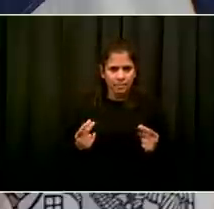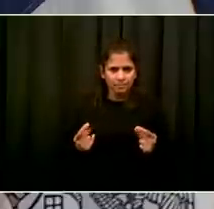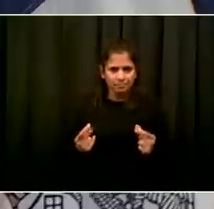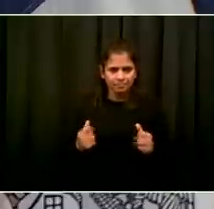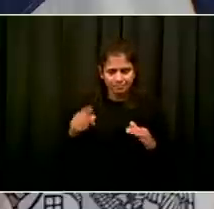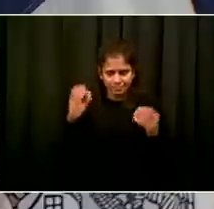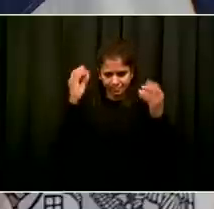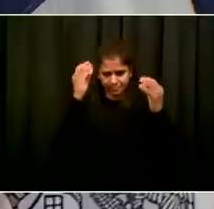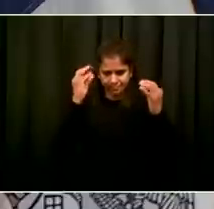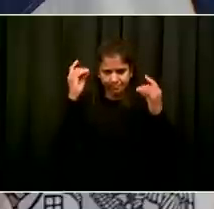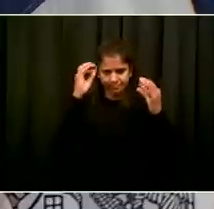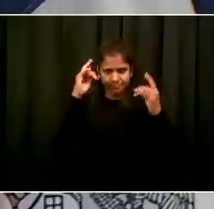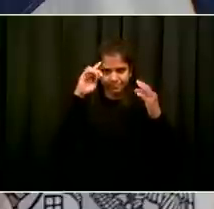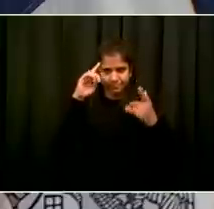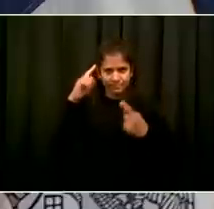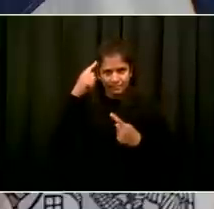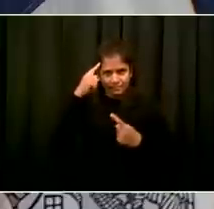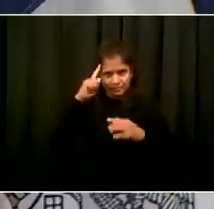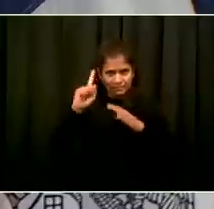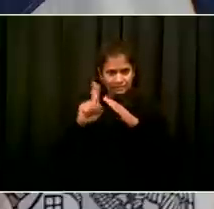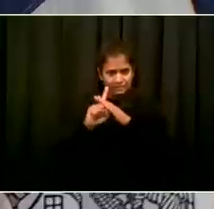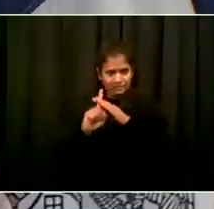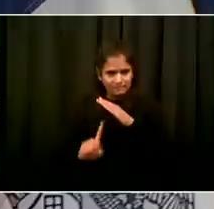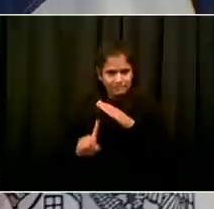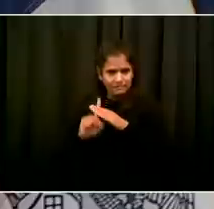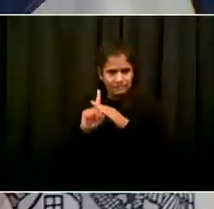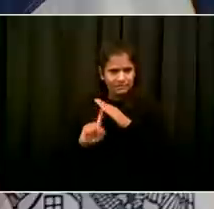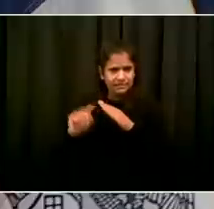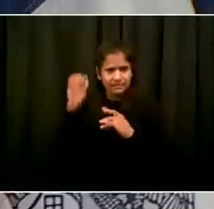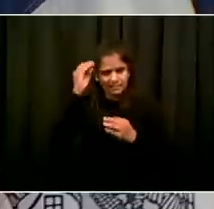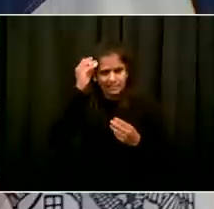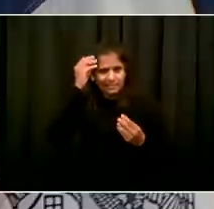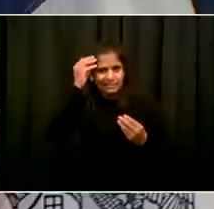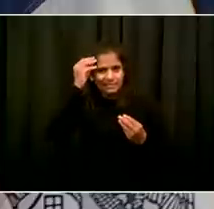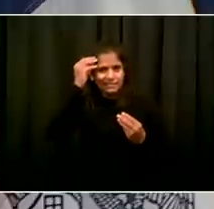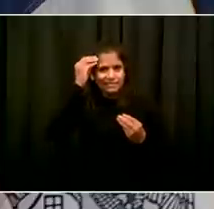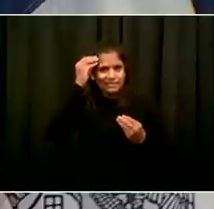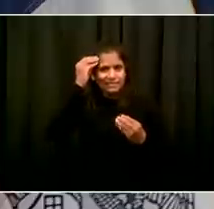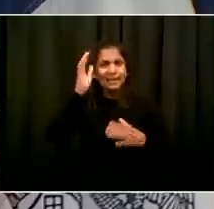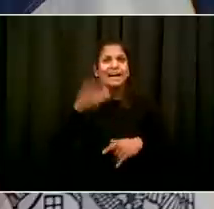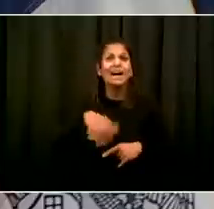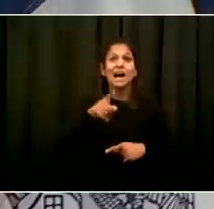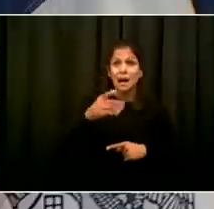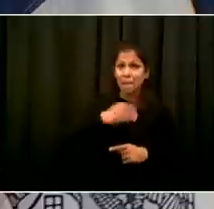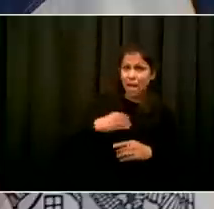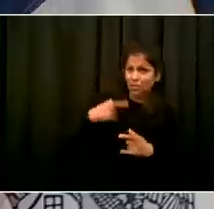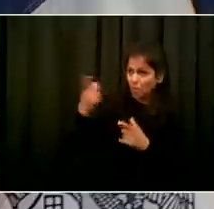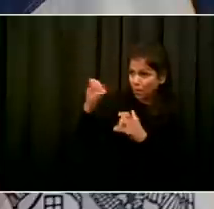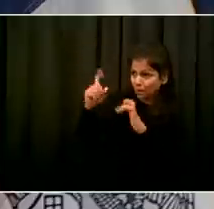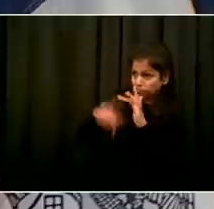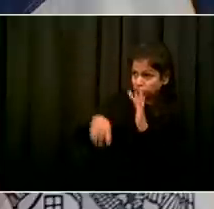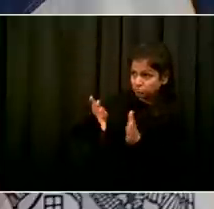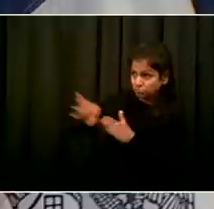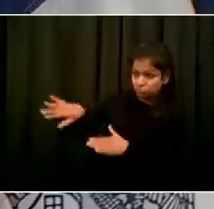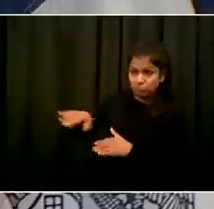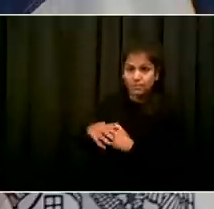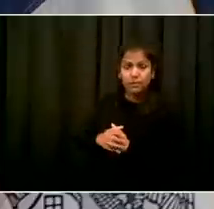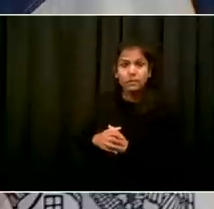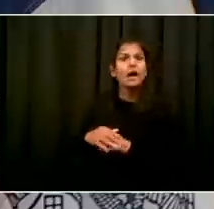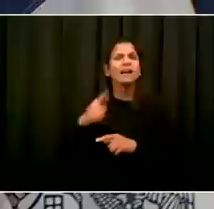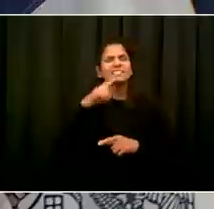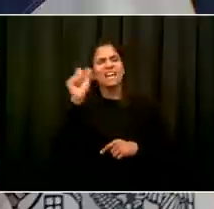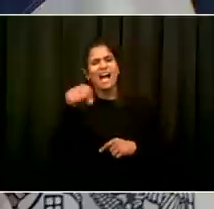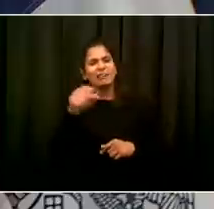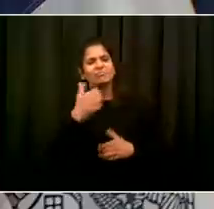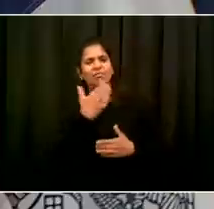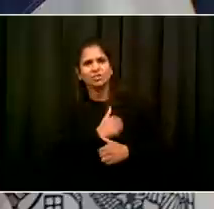I've kind of lost it, but let me see if I can. we can bring you back if you want. All right, bring me back in about a minute or you